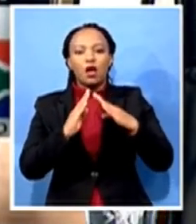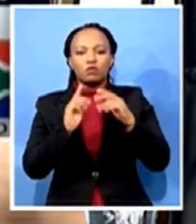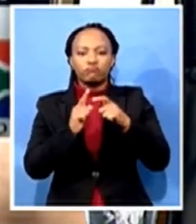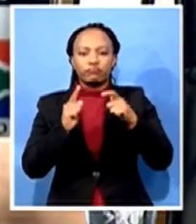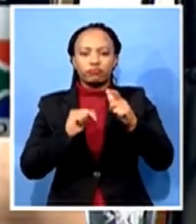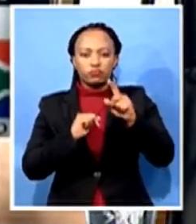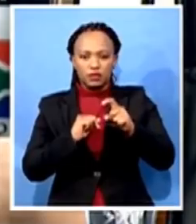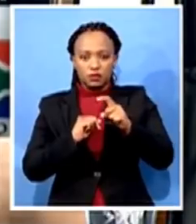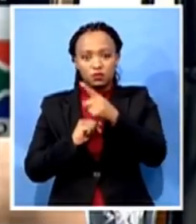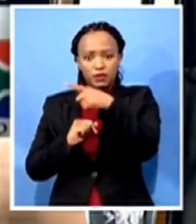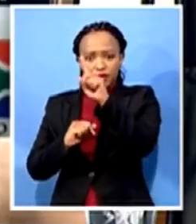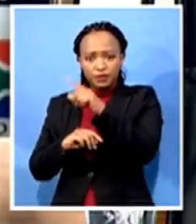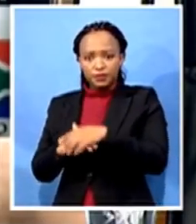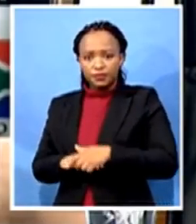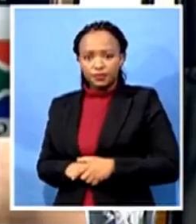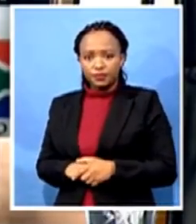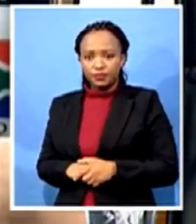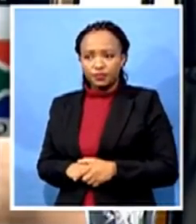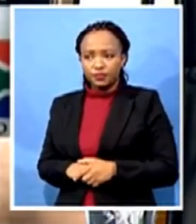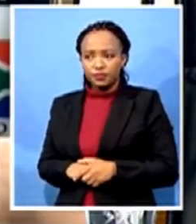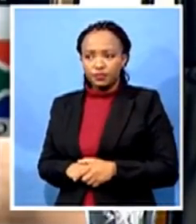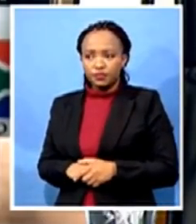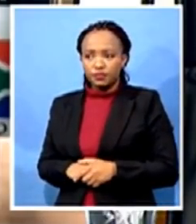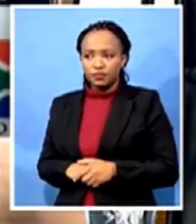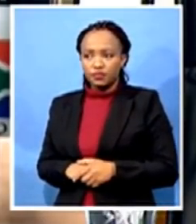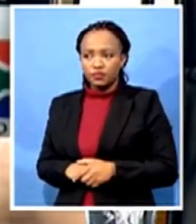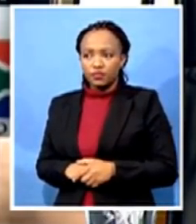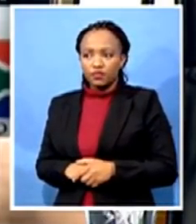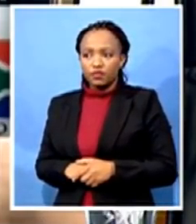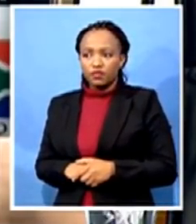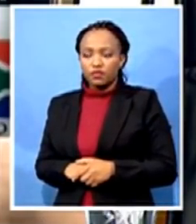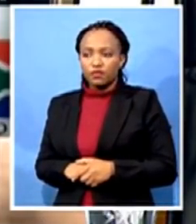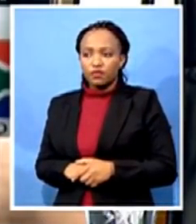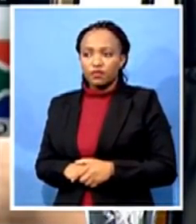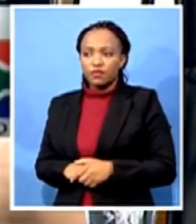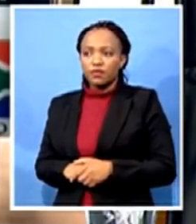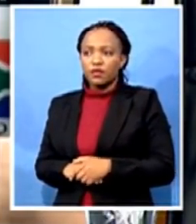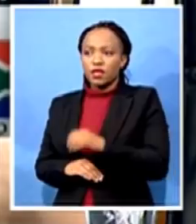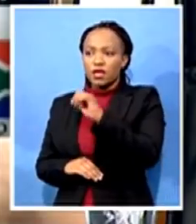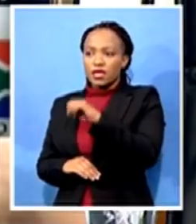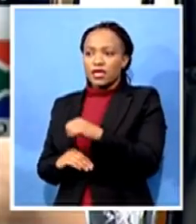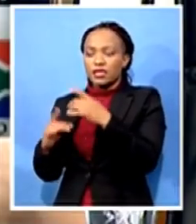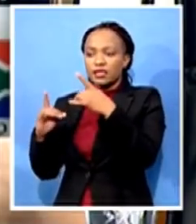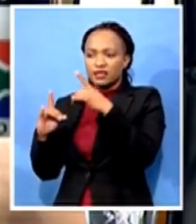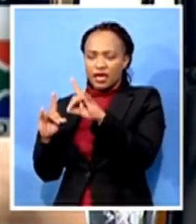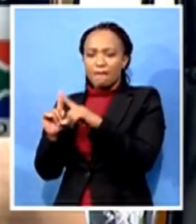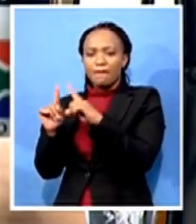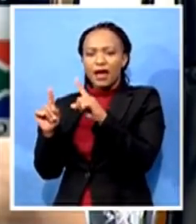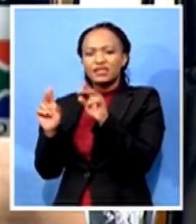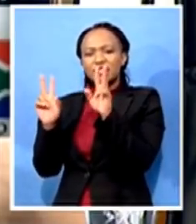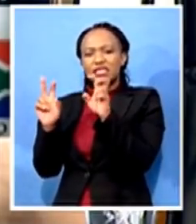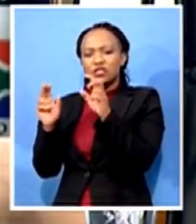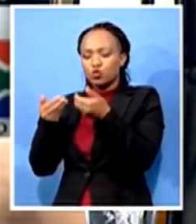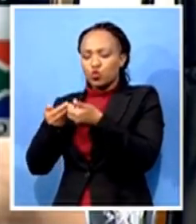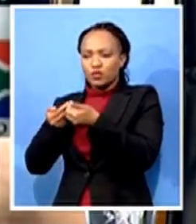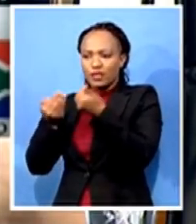Well, Chair, I think the two are separated. Normally, each year,